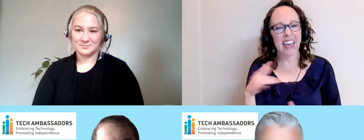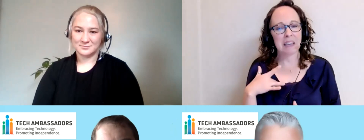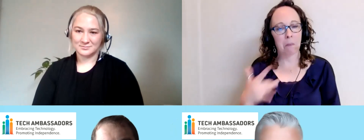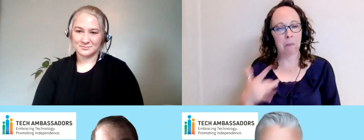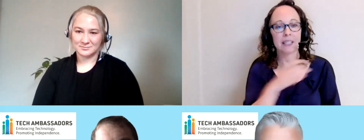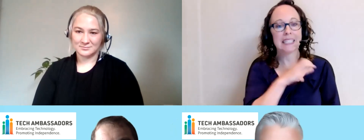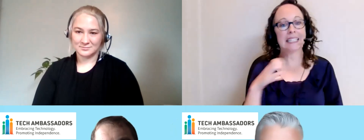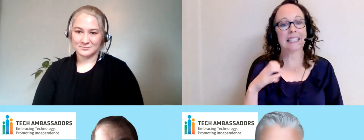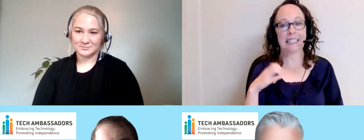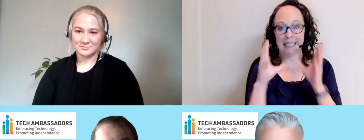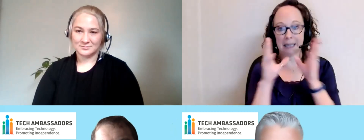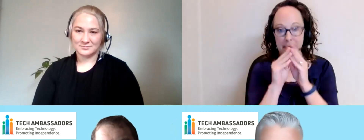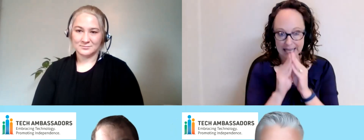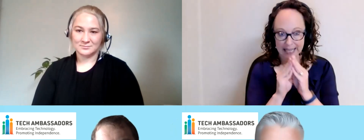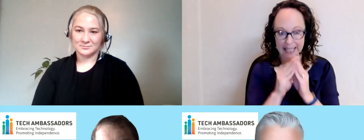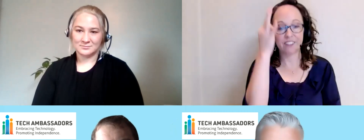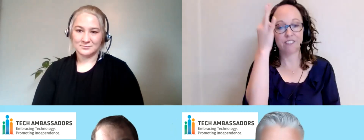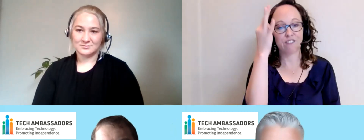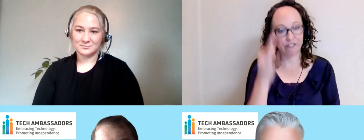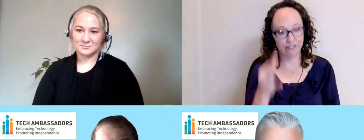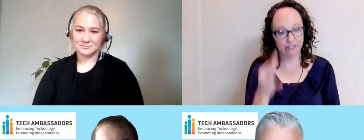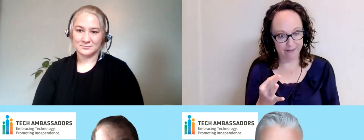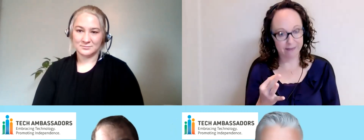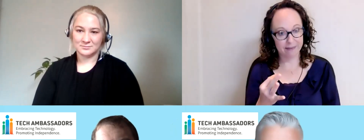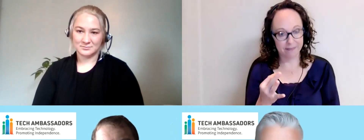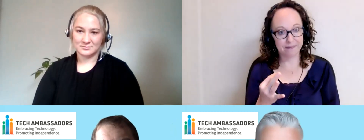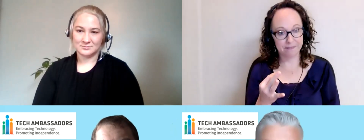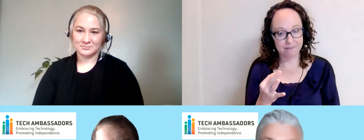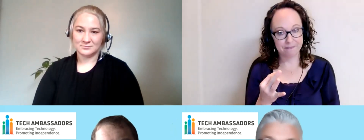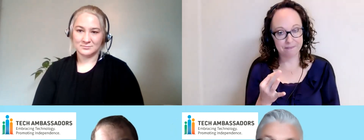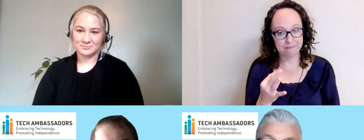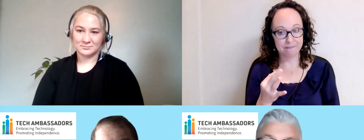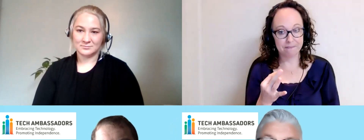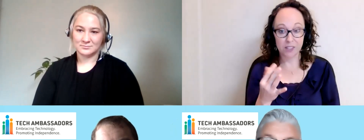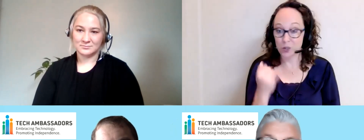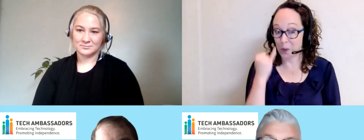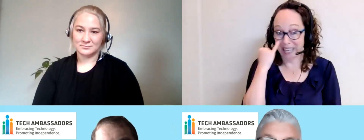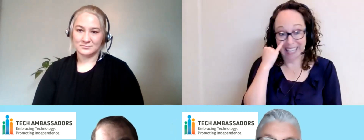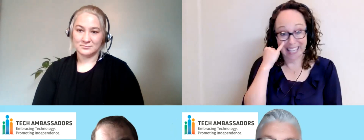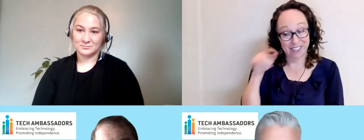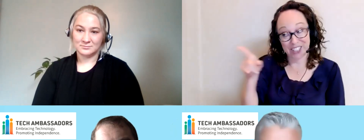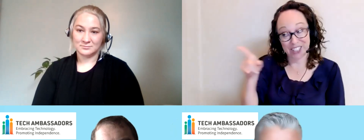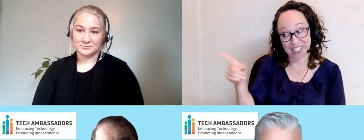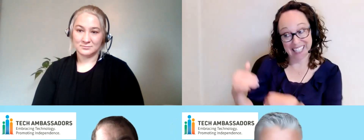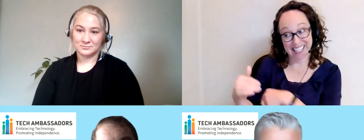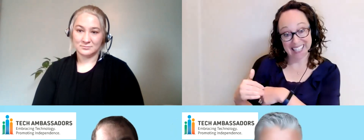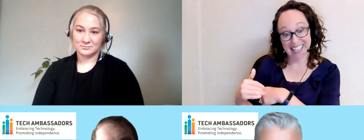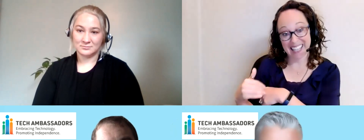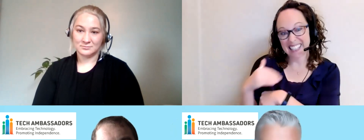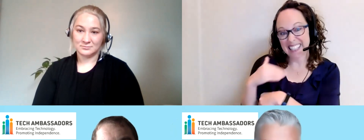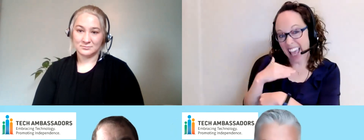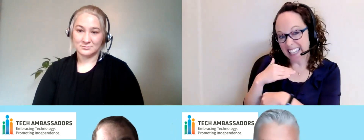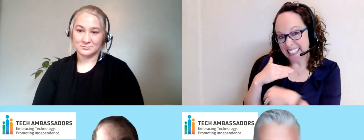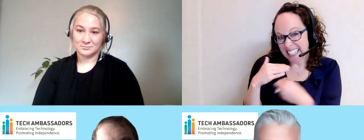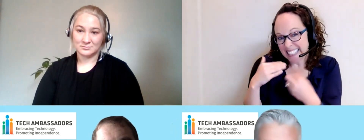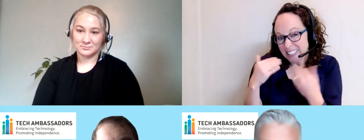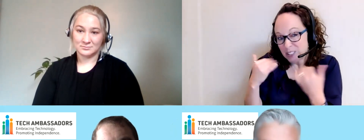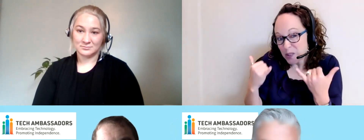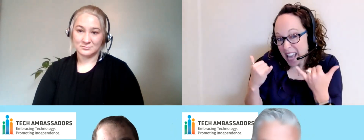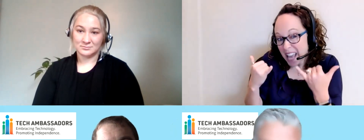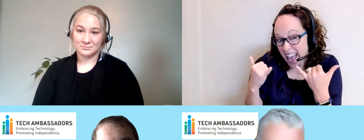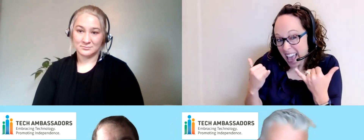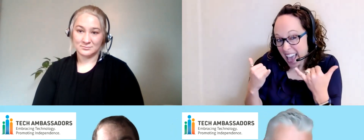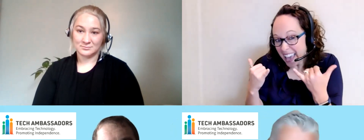on Fridays. So if she can send that today,